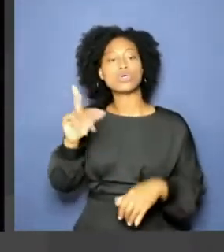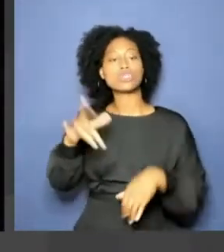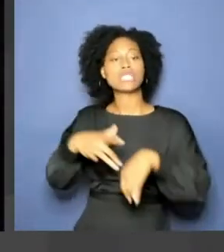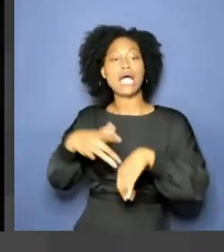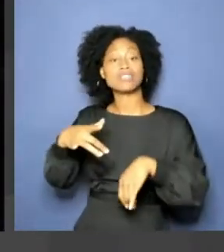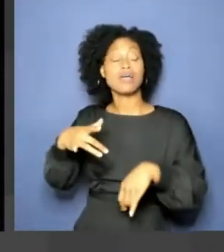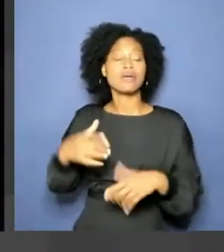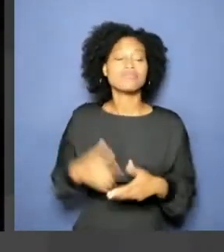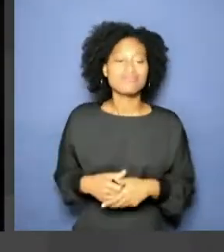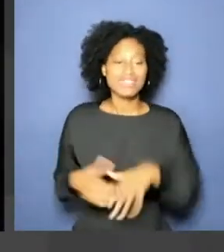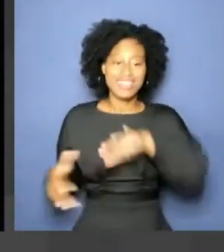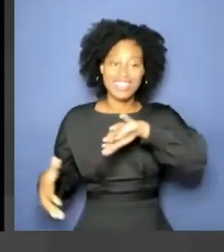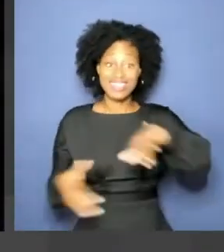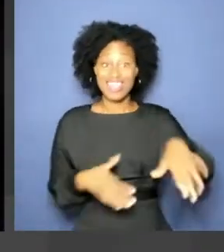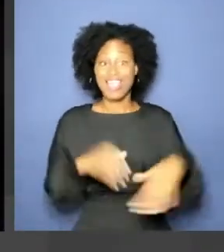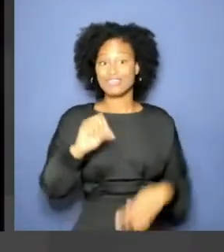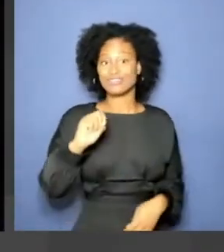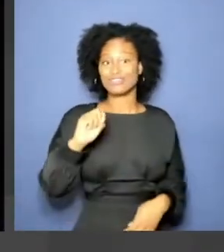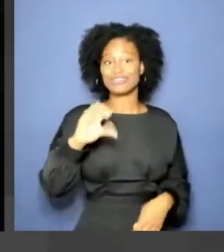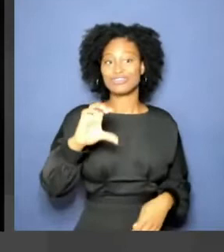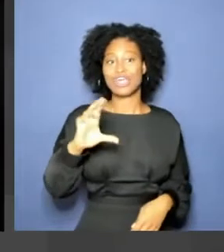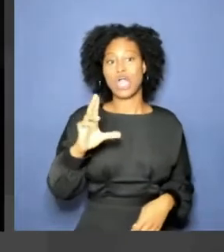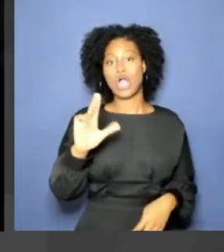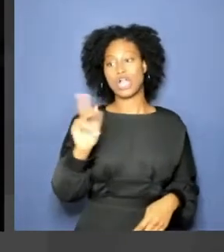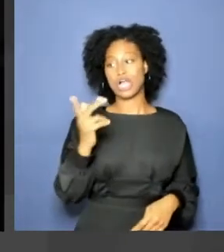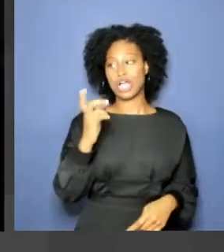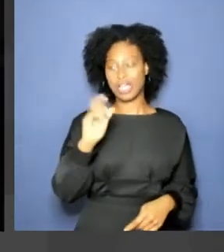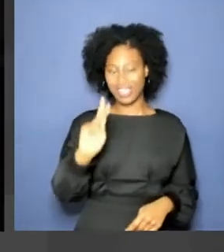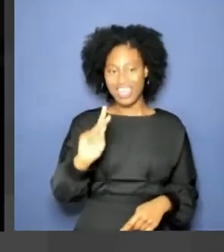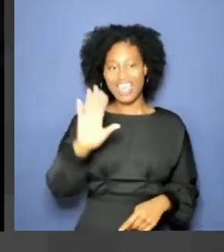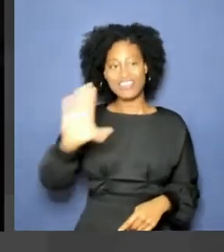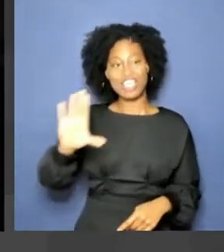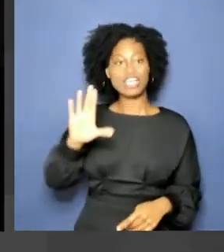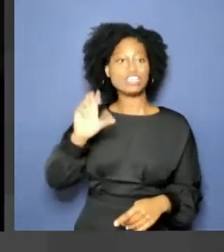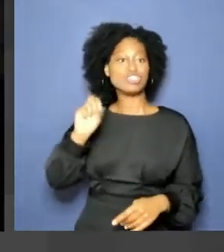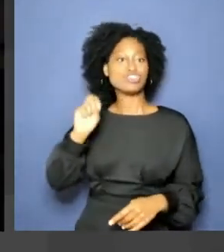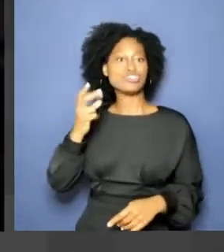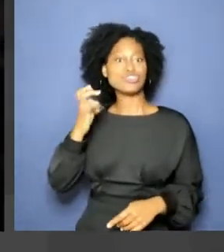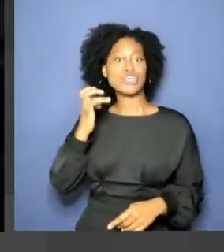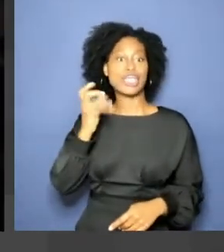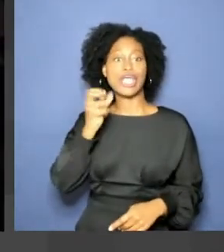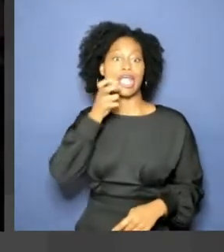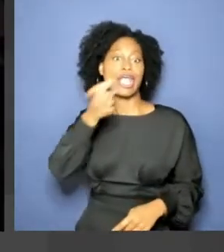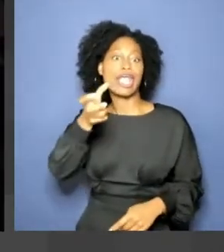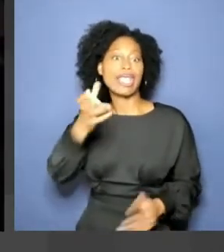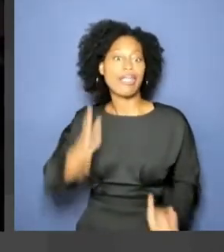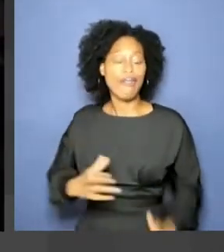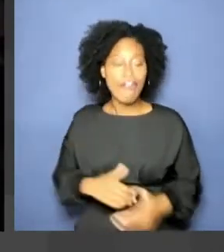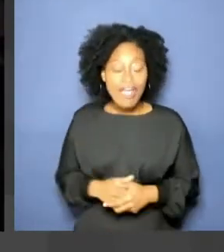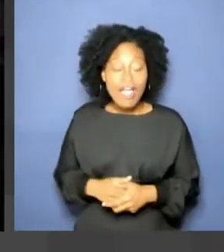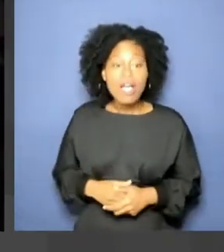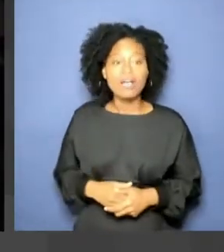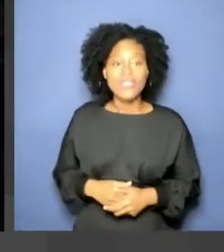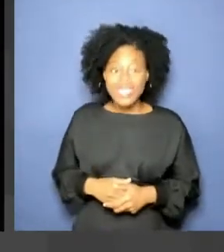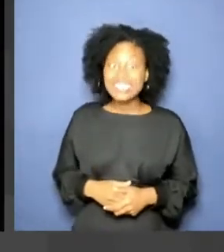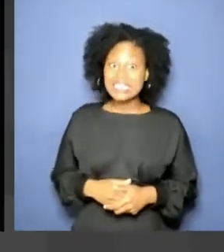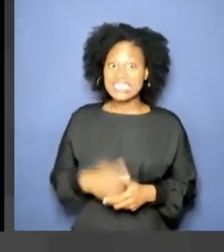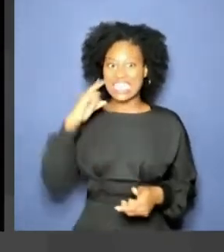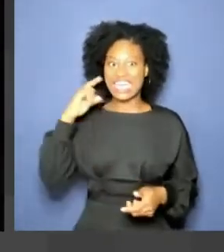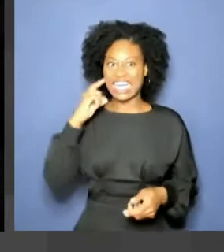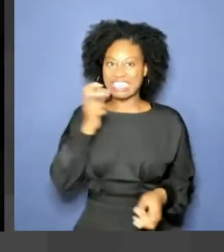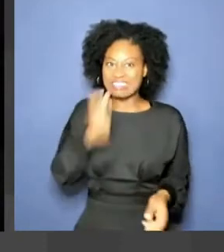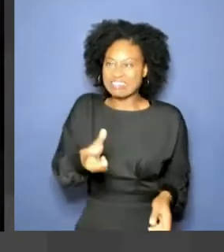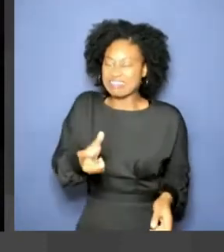the Skulk Shrieker. So when this block is activated, it's gonna give that really scary shriek sound